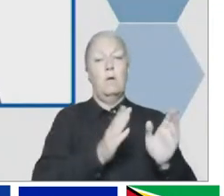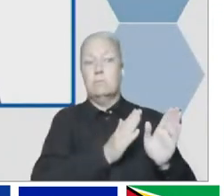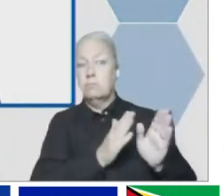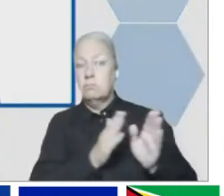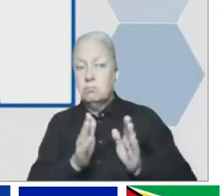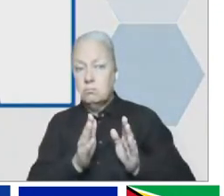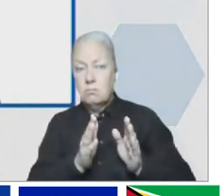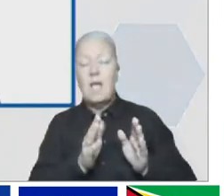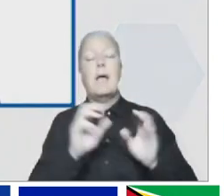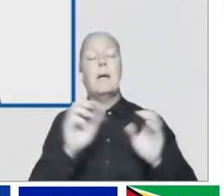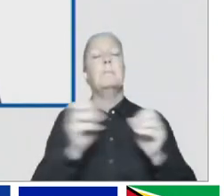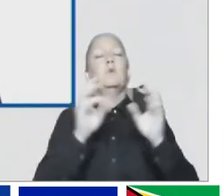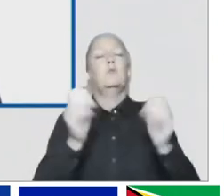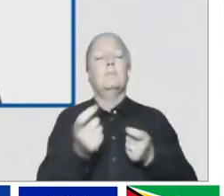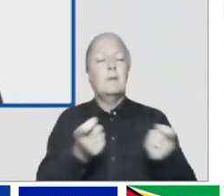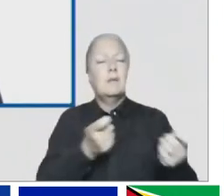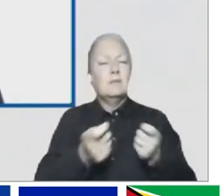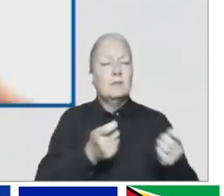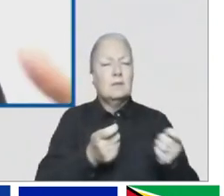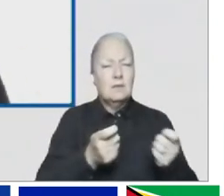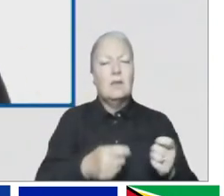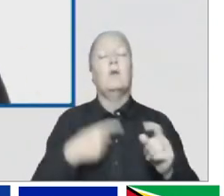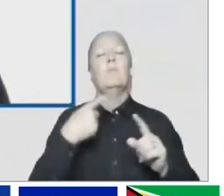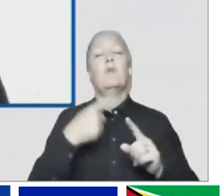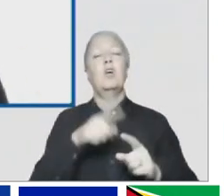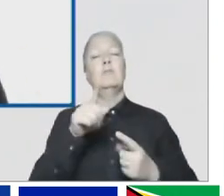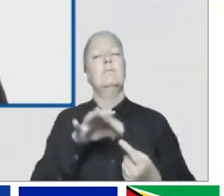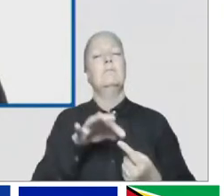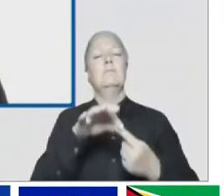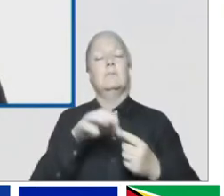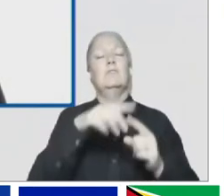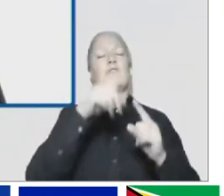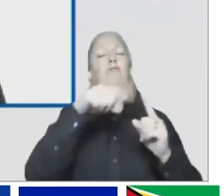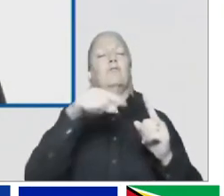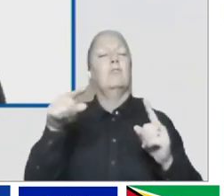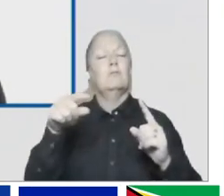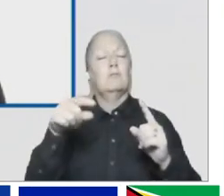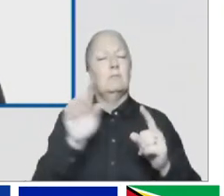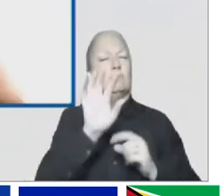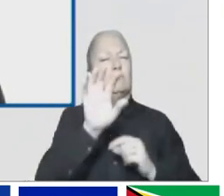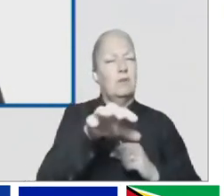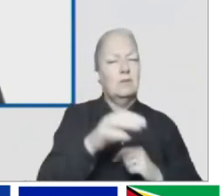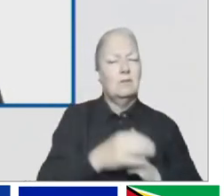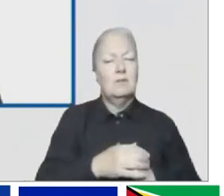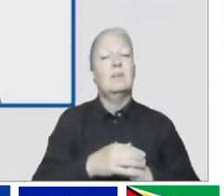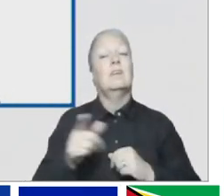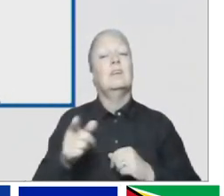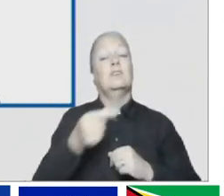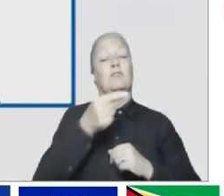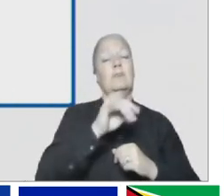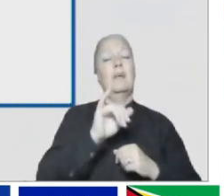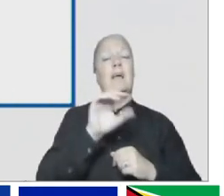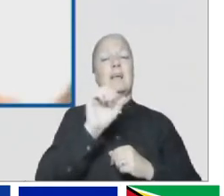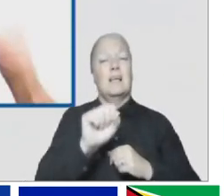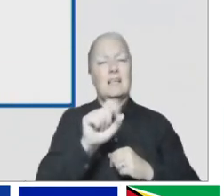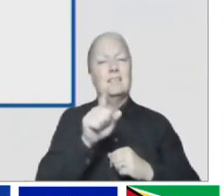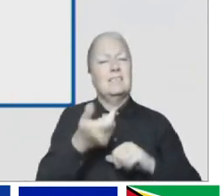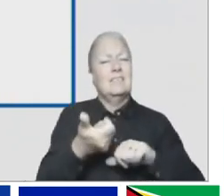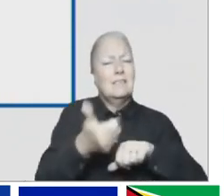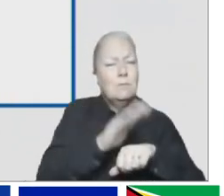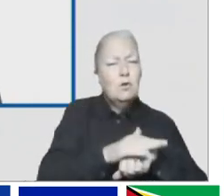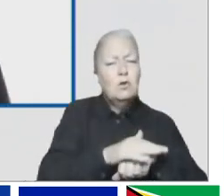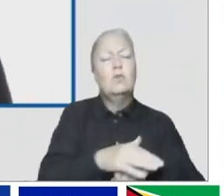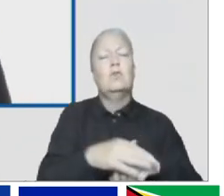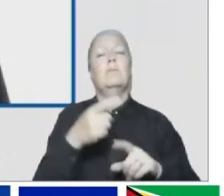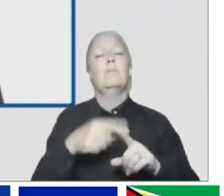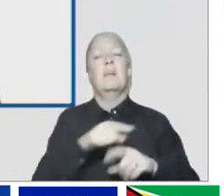Data Management Branch. And we said that comprises some GIS experts, GIS certified volunteers from the various